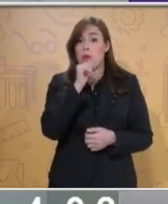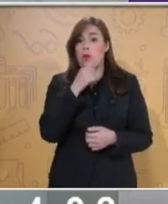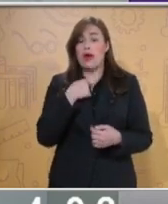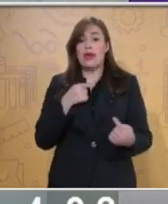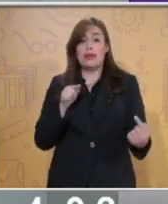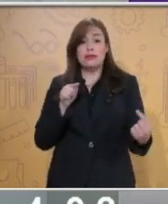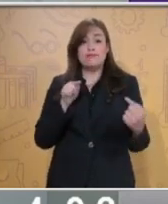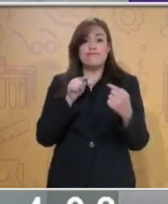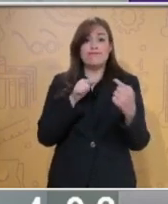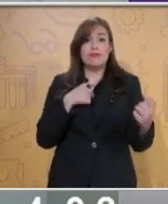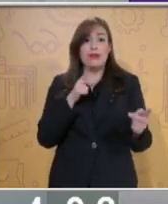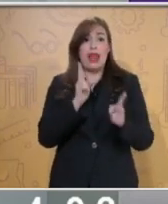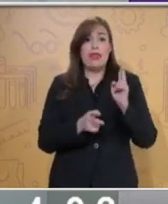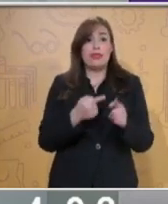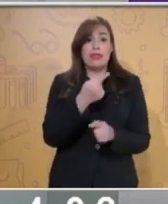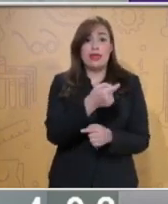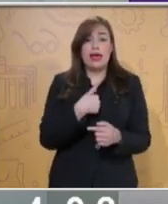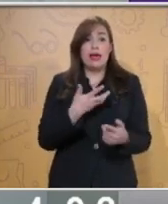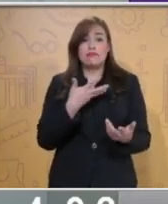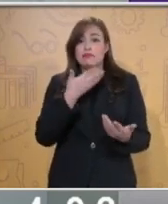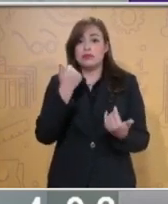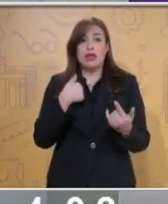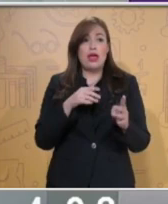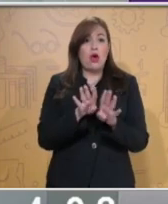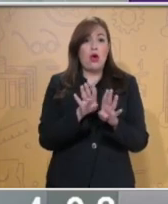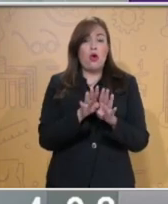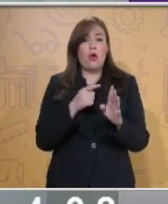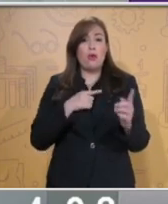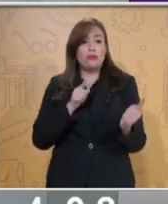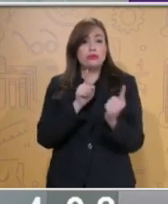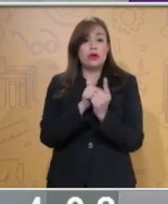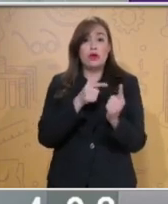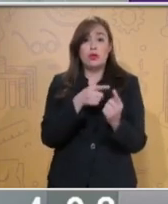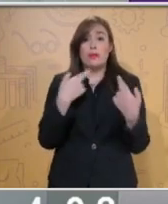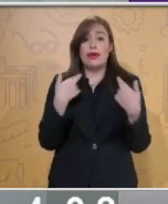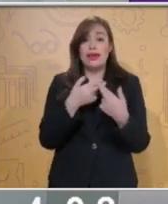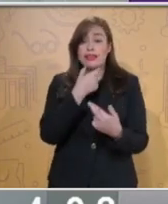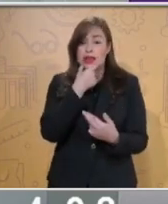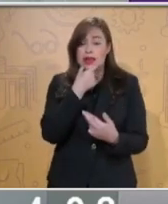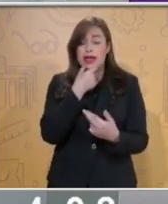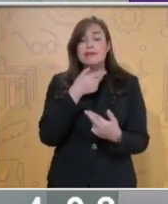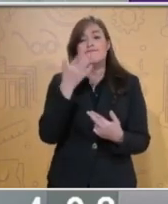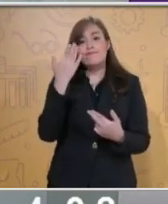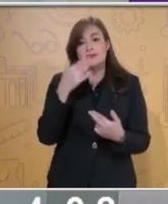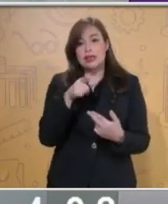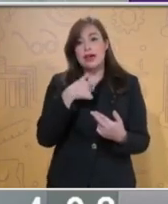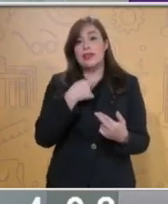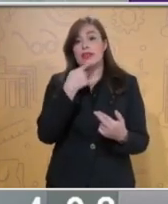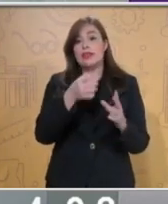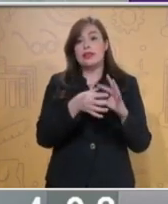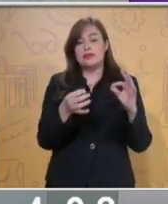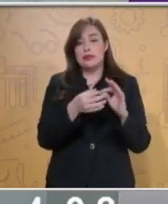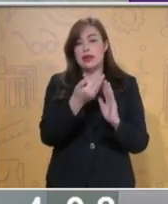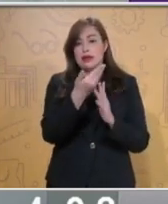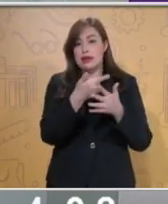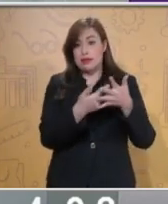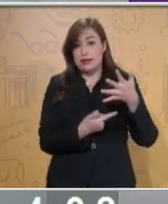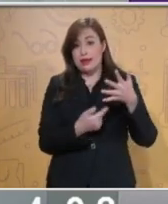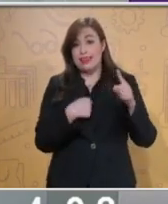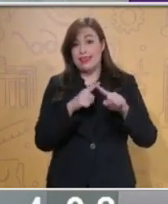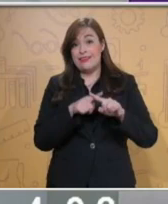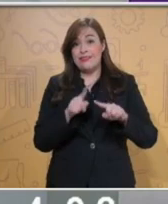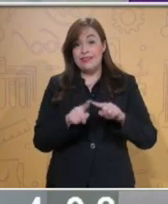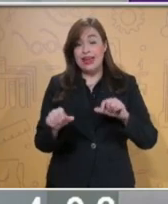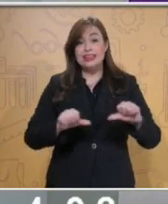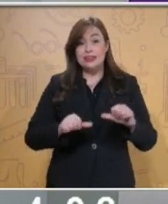teacher, so you can follow all these classes and make the activities that we offer to you. Remember that you